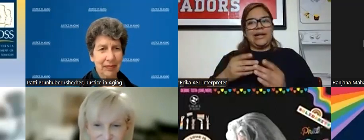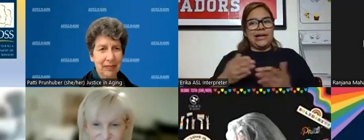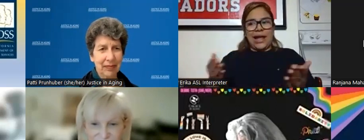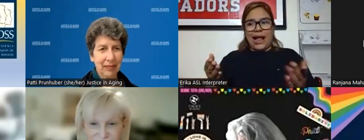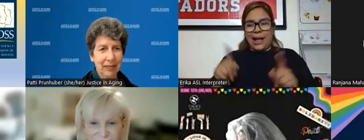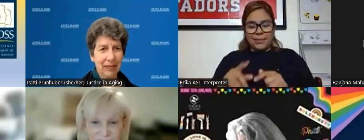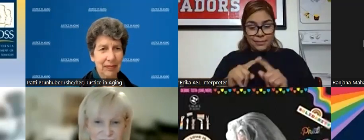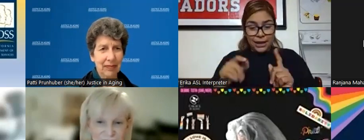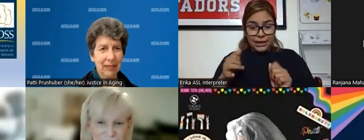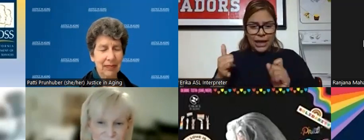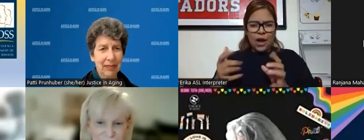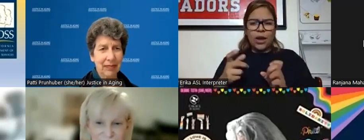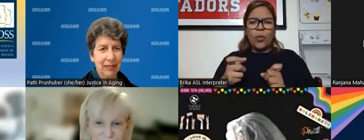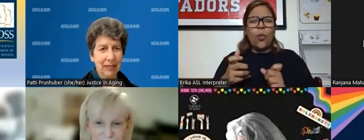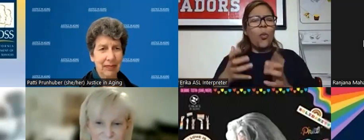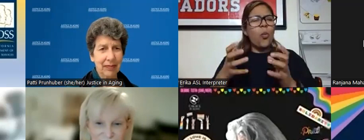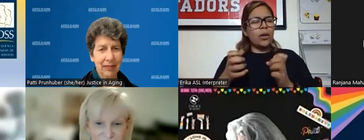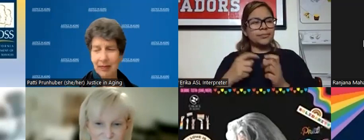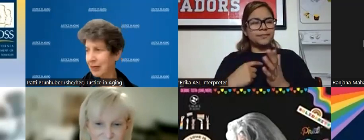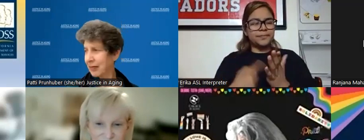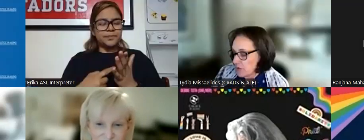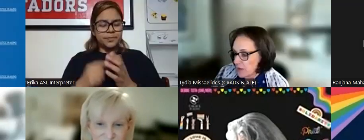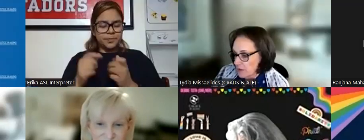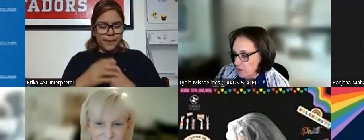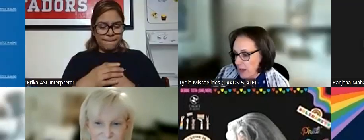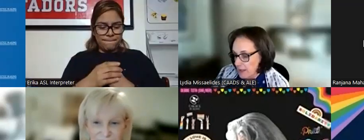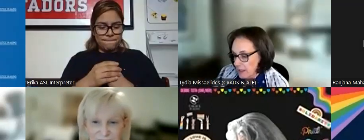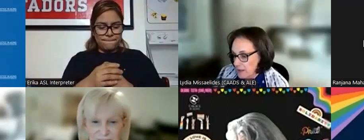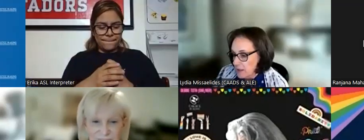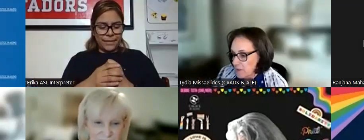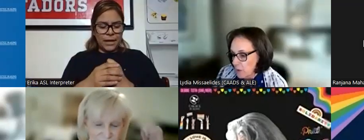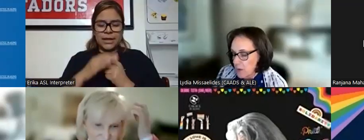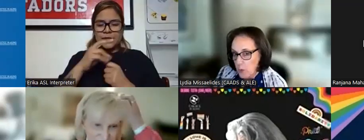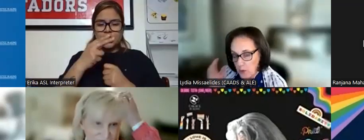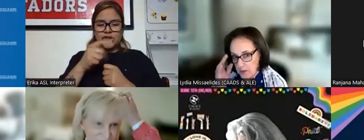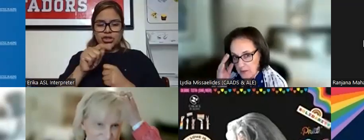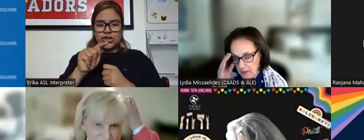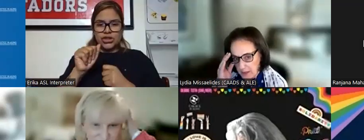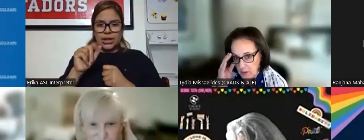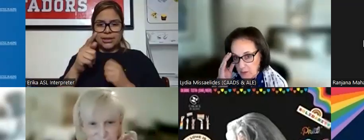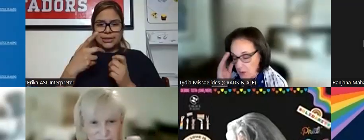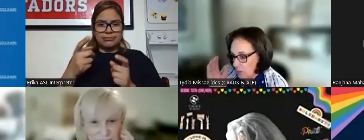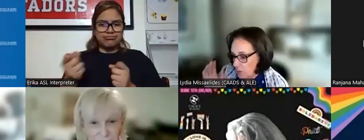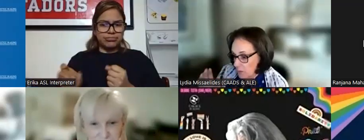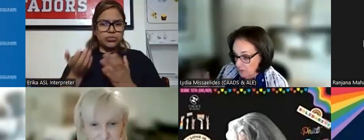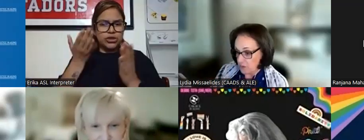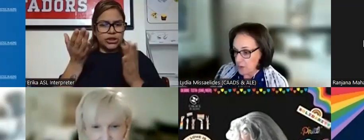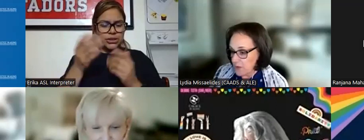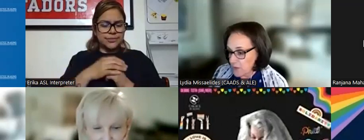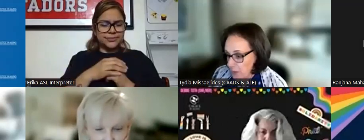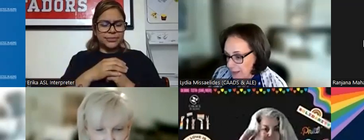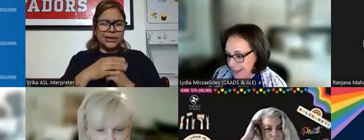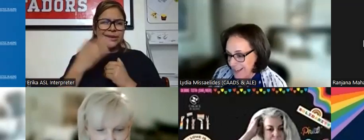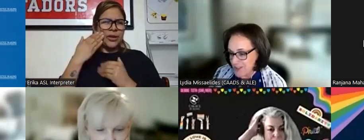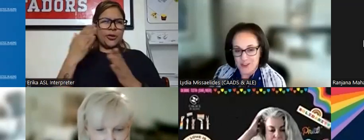just wanted to pull on the thread that emerged in the chat that I think is so important, and I don't know what to do